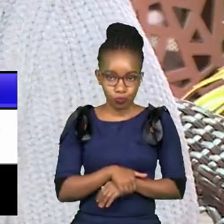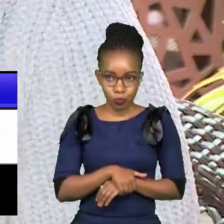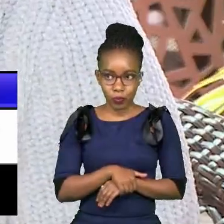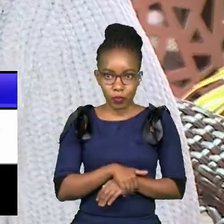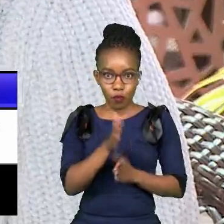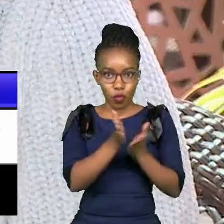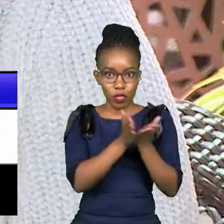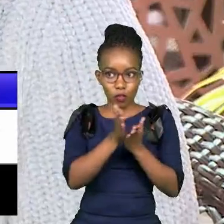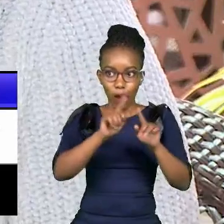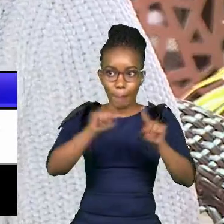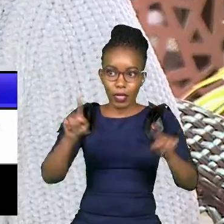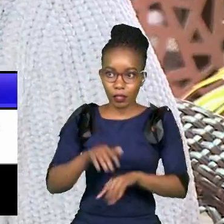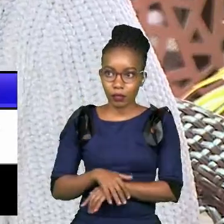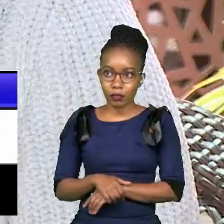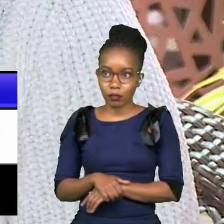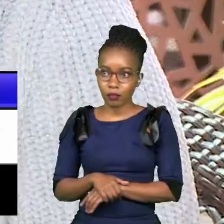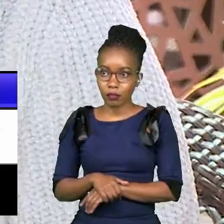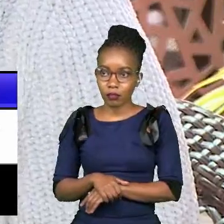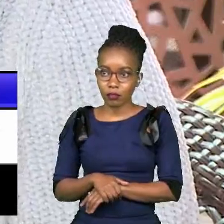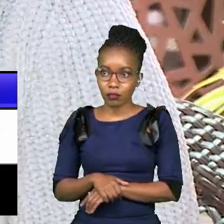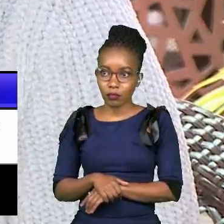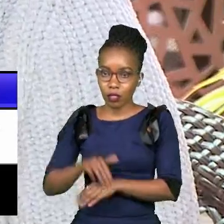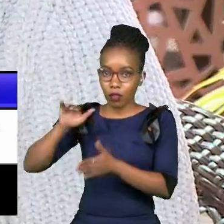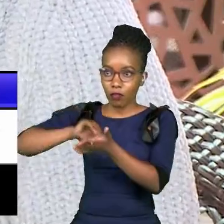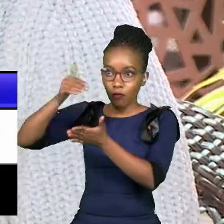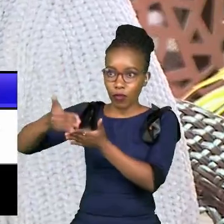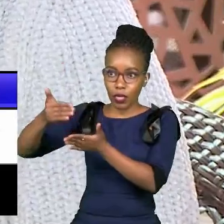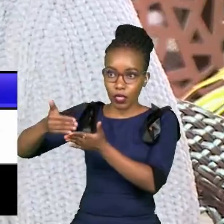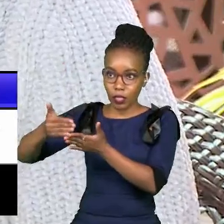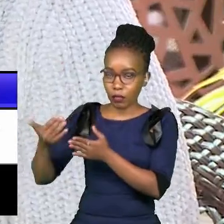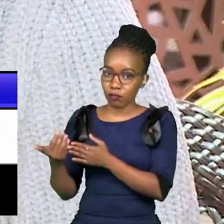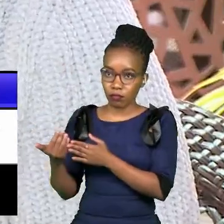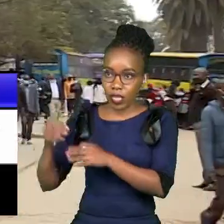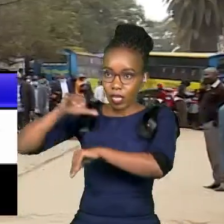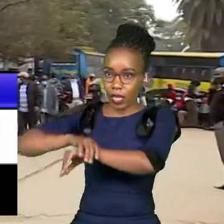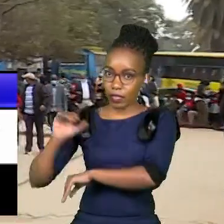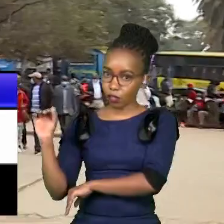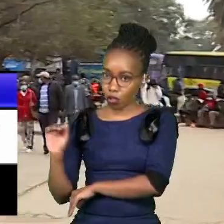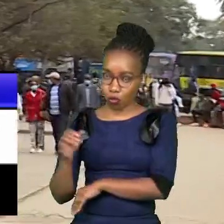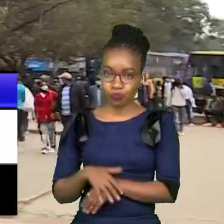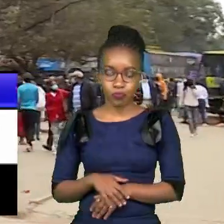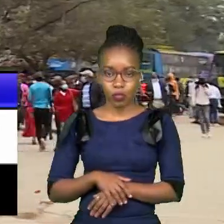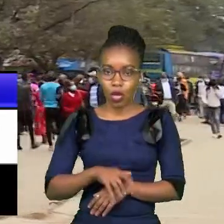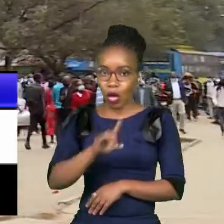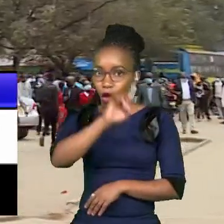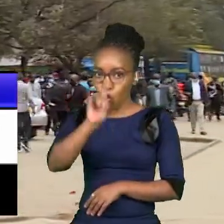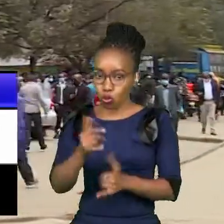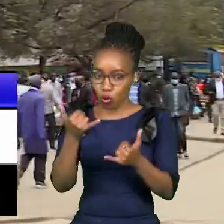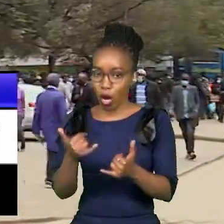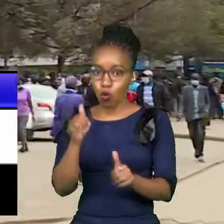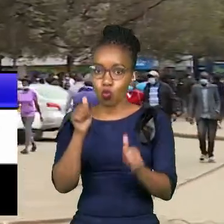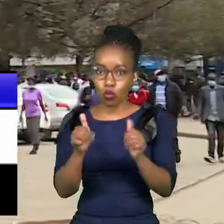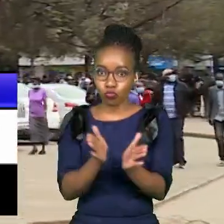you're paying a lot for the services, but you're not able to get the funding from the people who are supposed to pay. One question, however, is with a